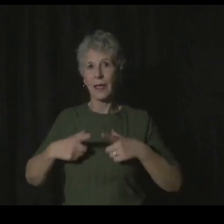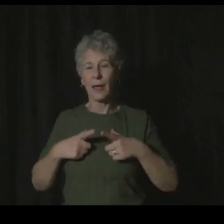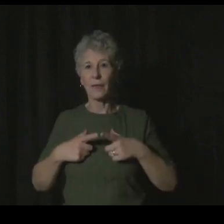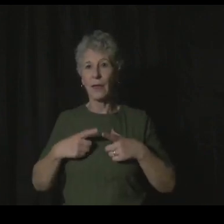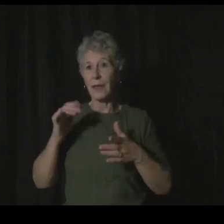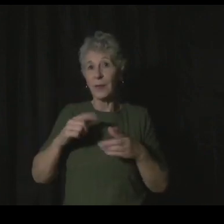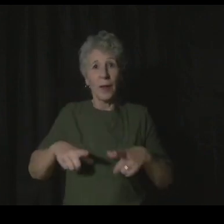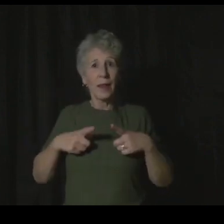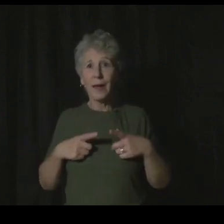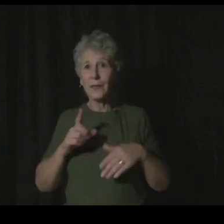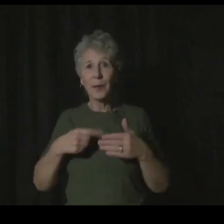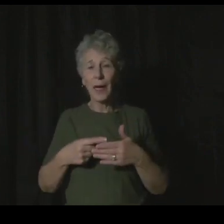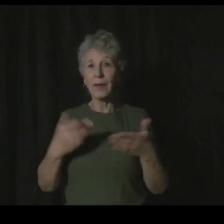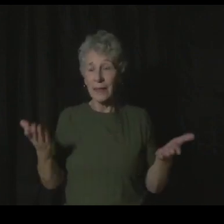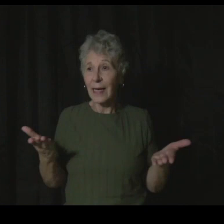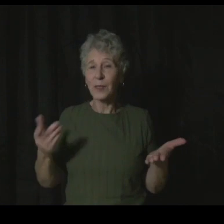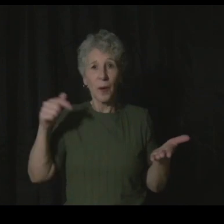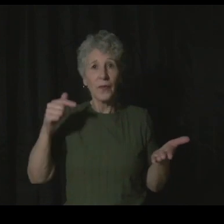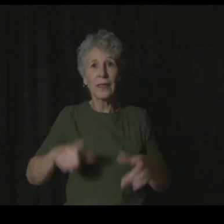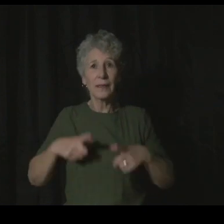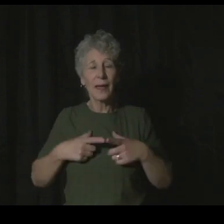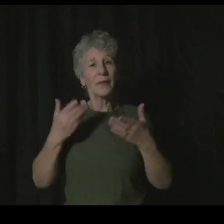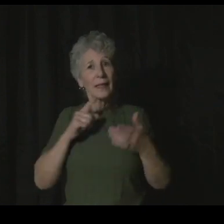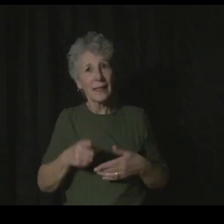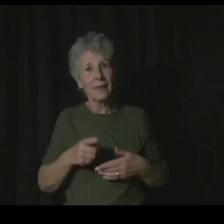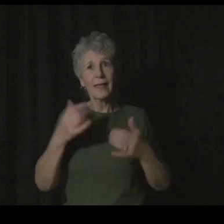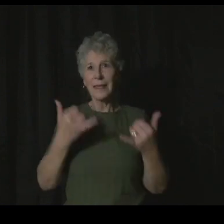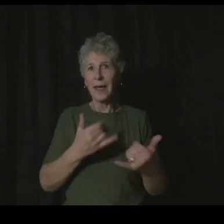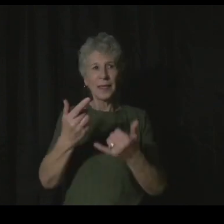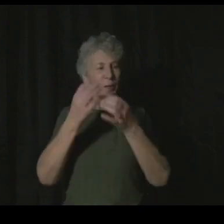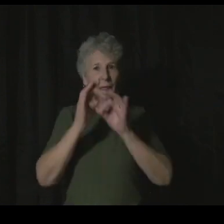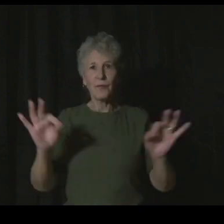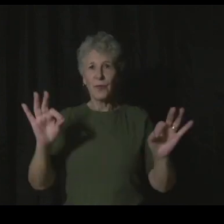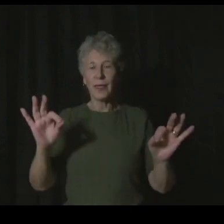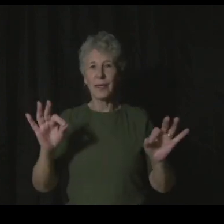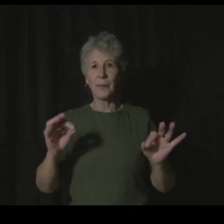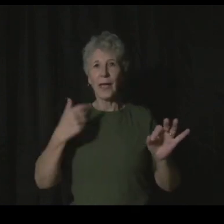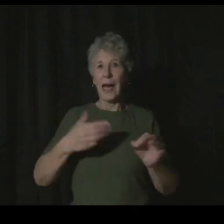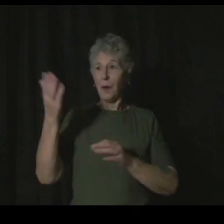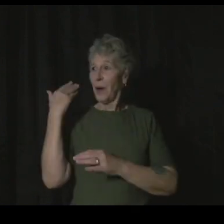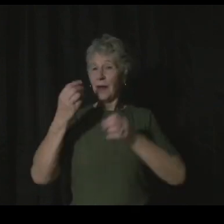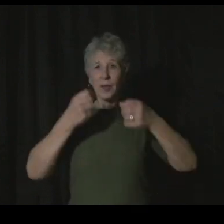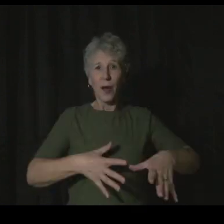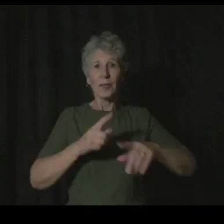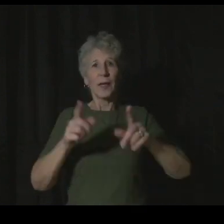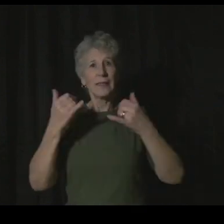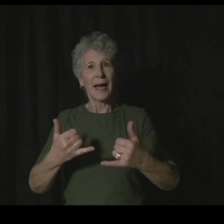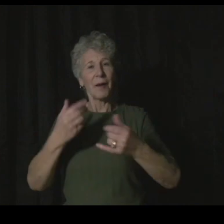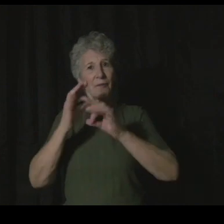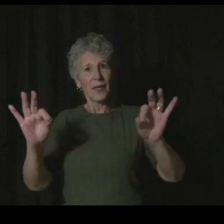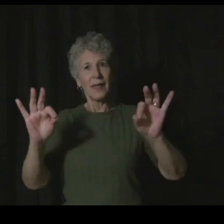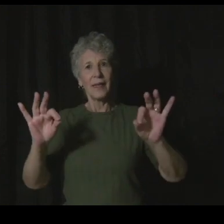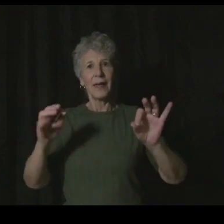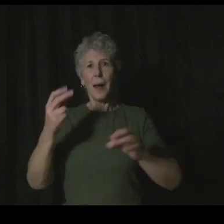that's what life is all about, people. That's what life is about for you. Now that you've been freed, I once was lost, but now I'm found. I was blind,